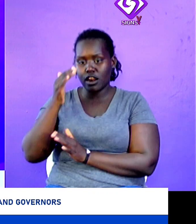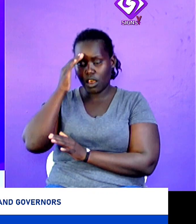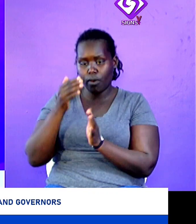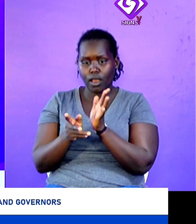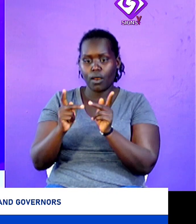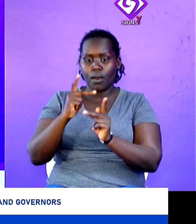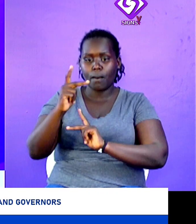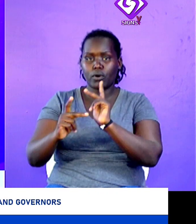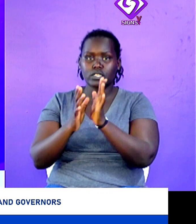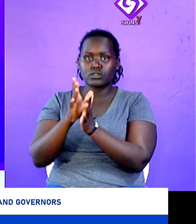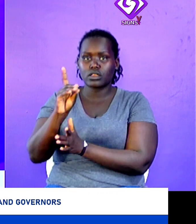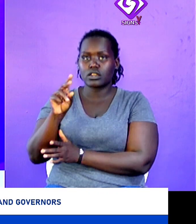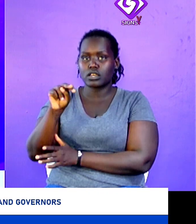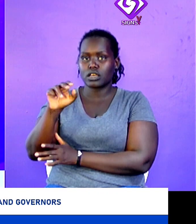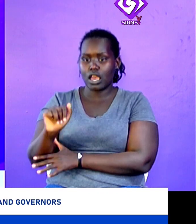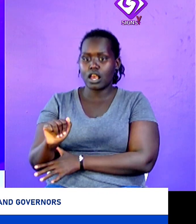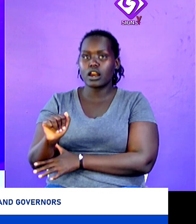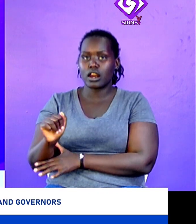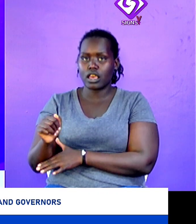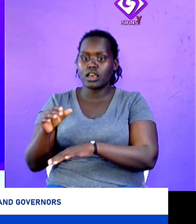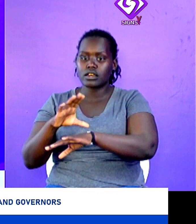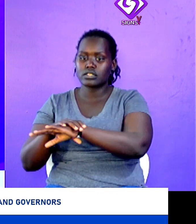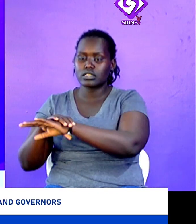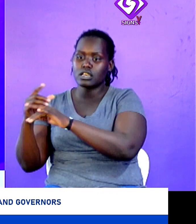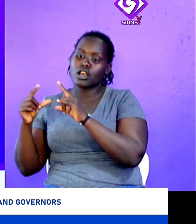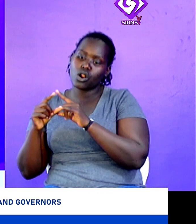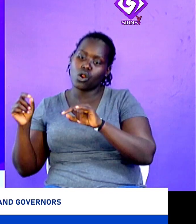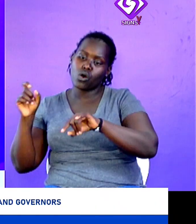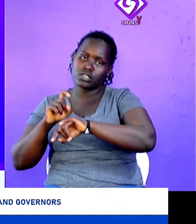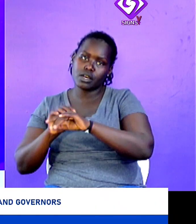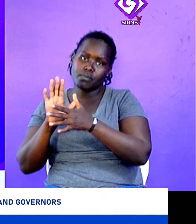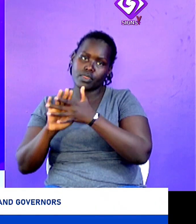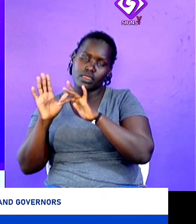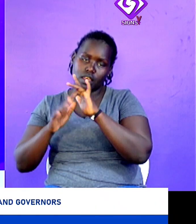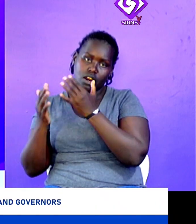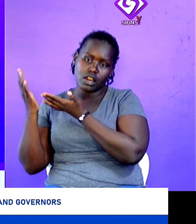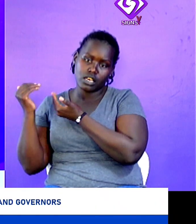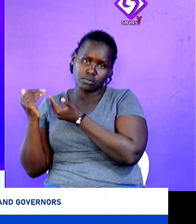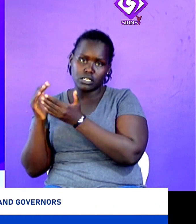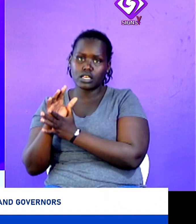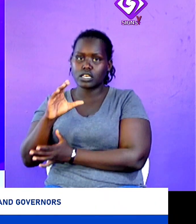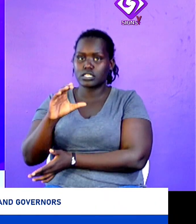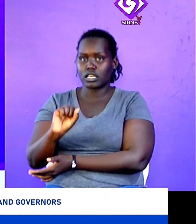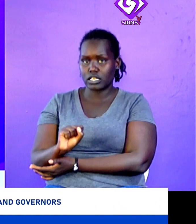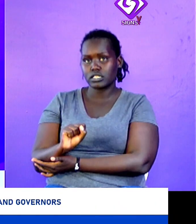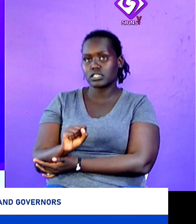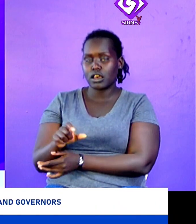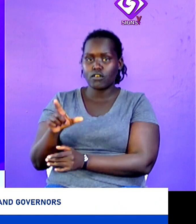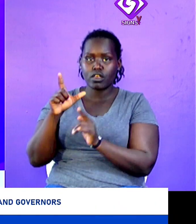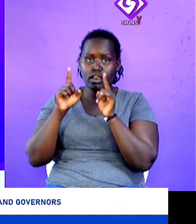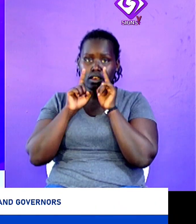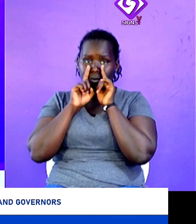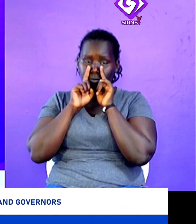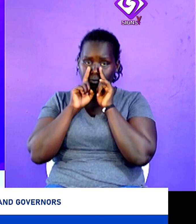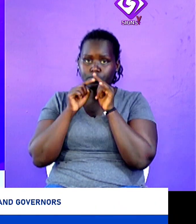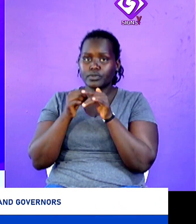DNA sample analysis taking longer than expected. Interior Cabinet Secretary Kipchumba